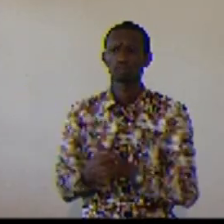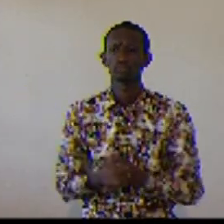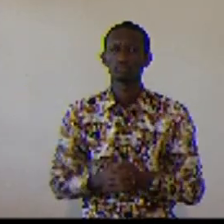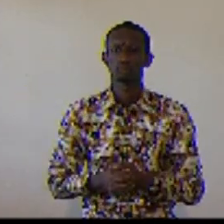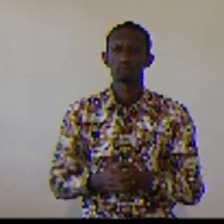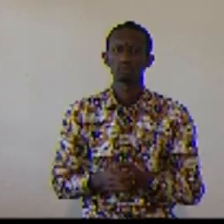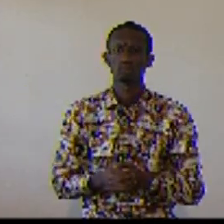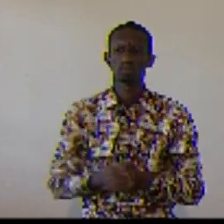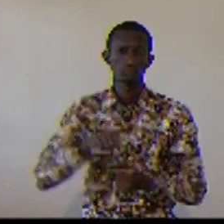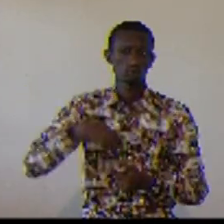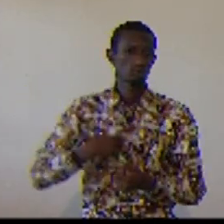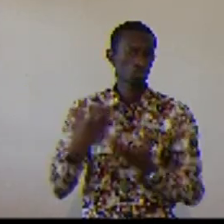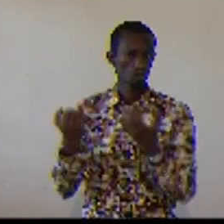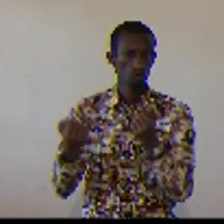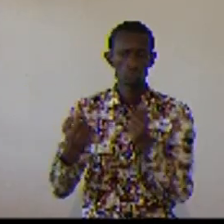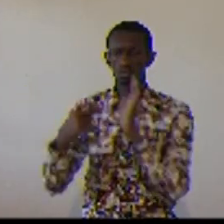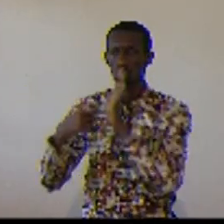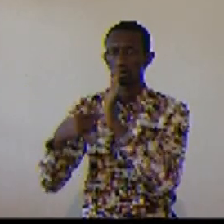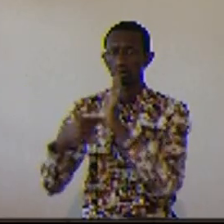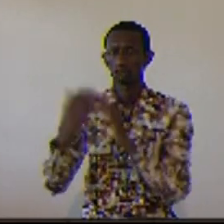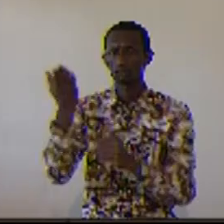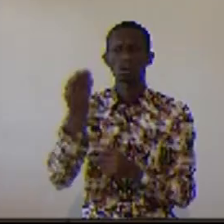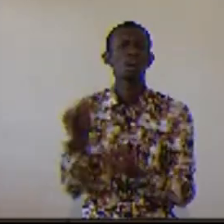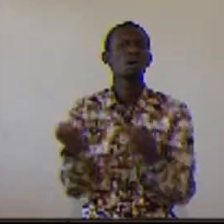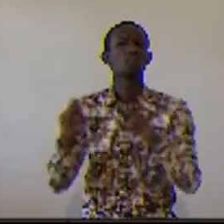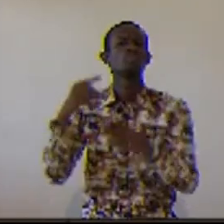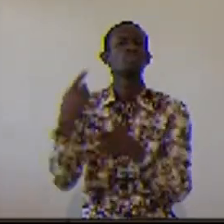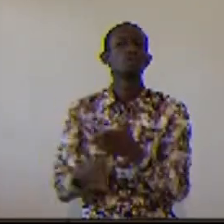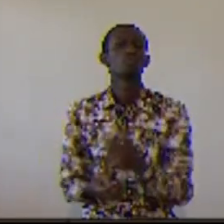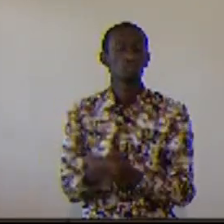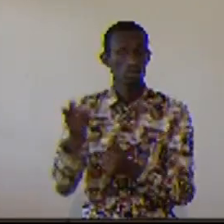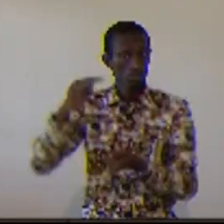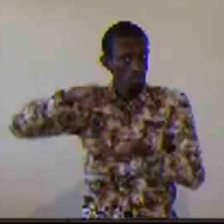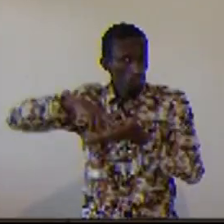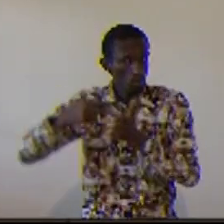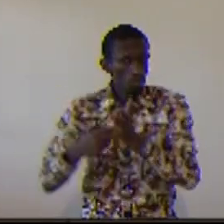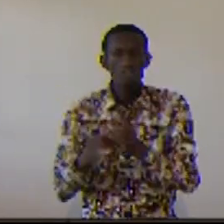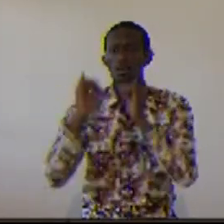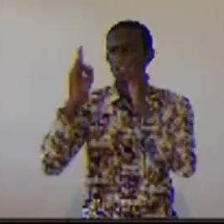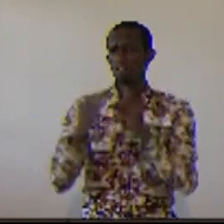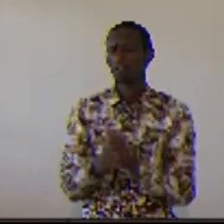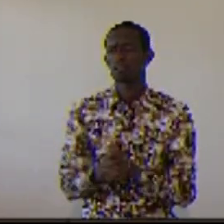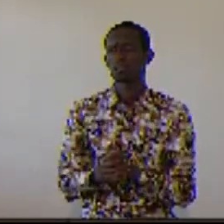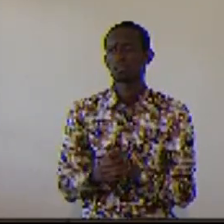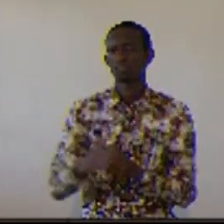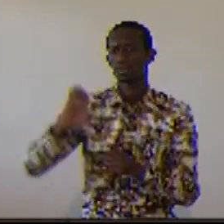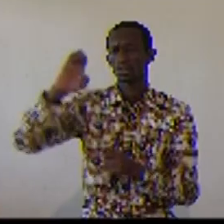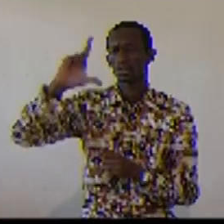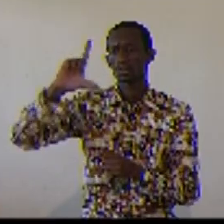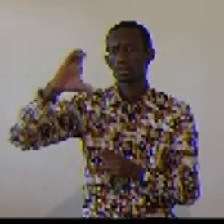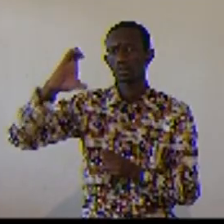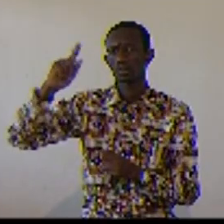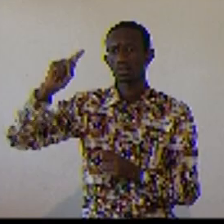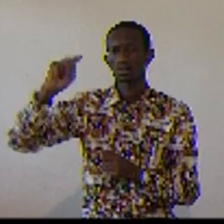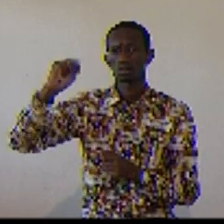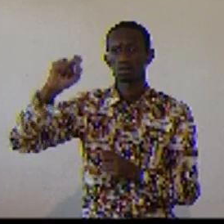We have, these are examples. What happens? So it means if the electrons are being taken away